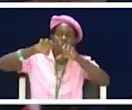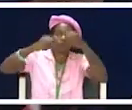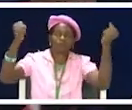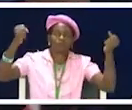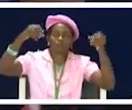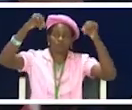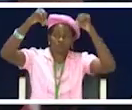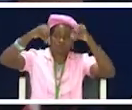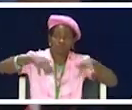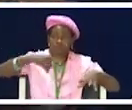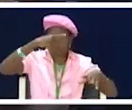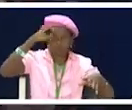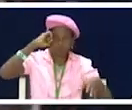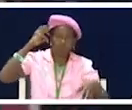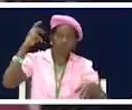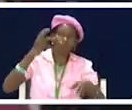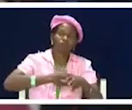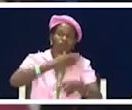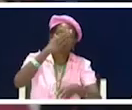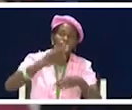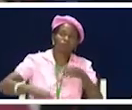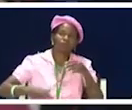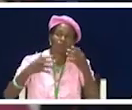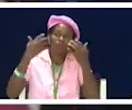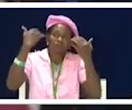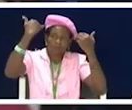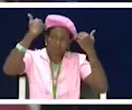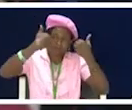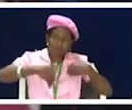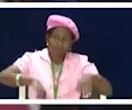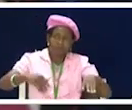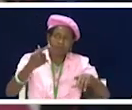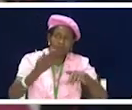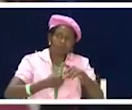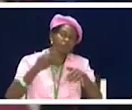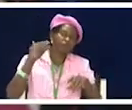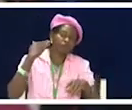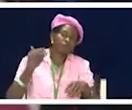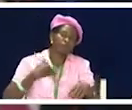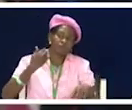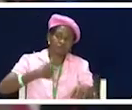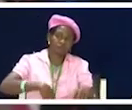was totally paralyzed from neck downwards.